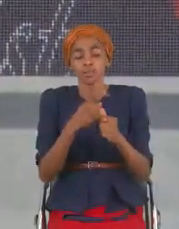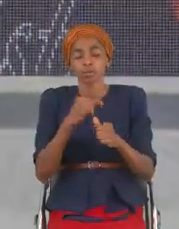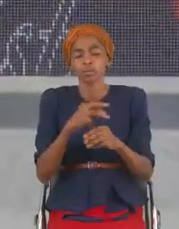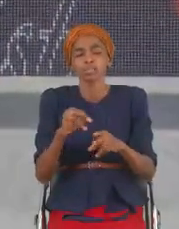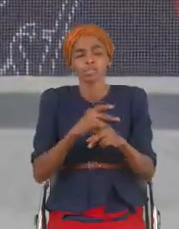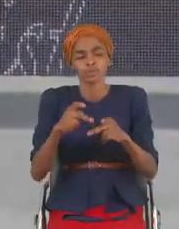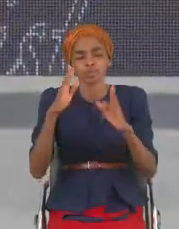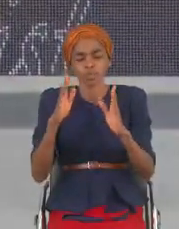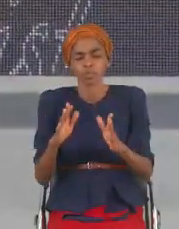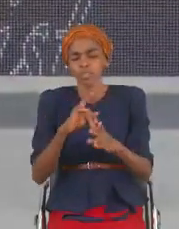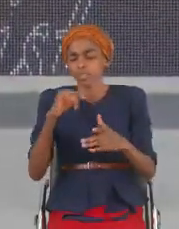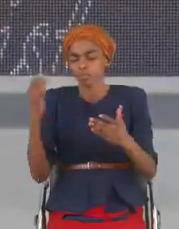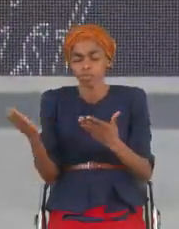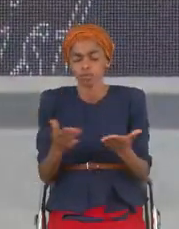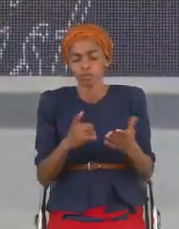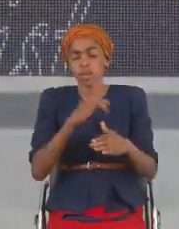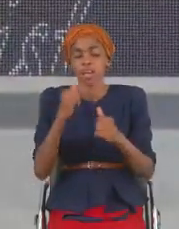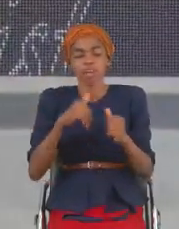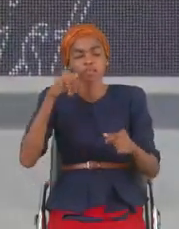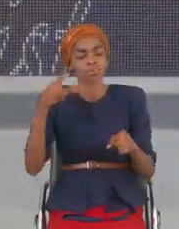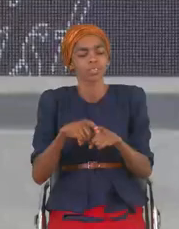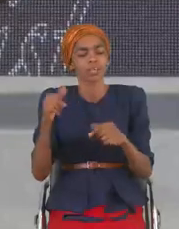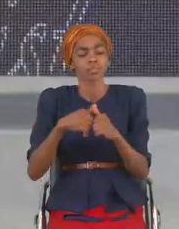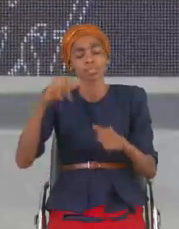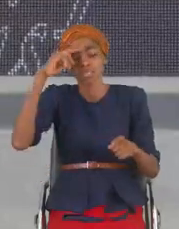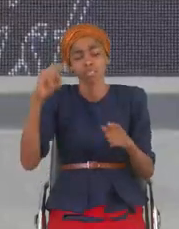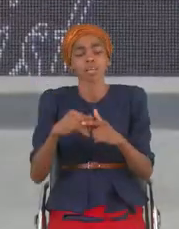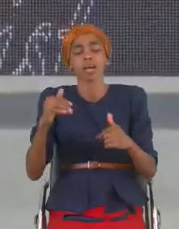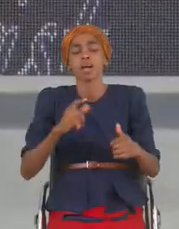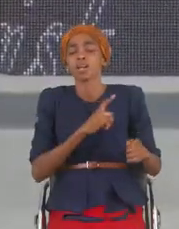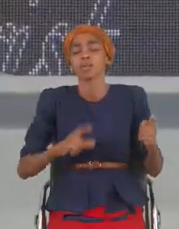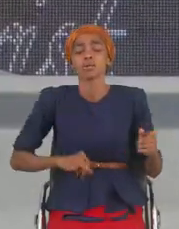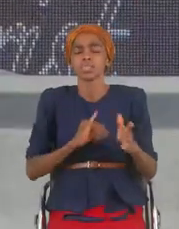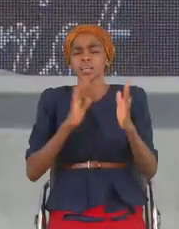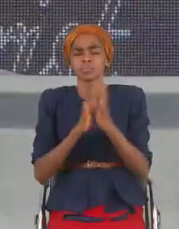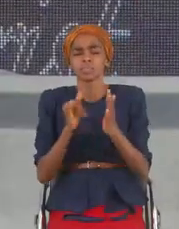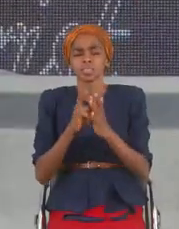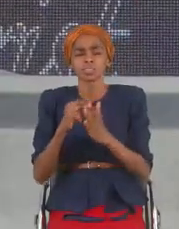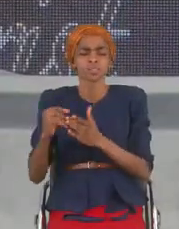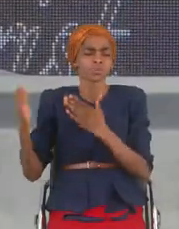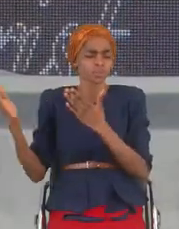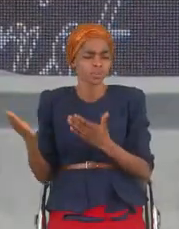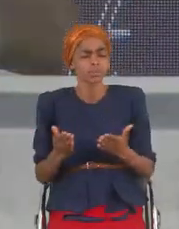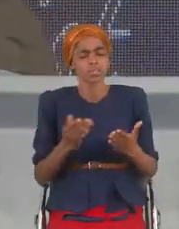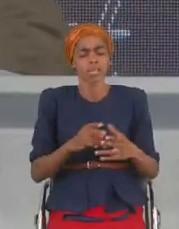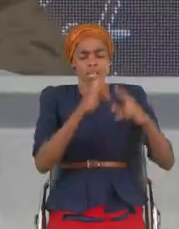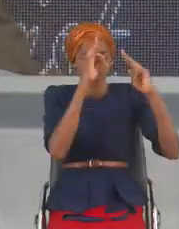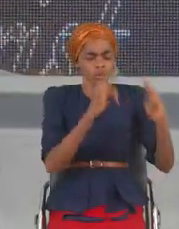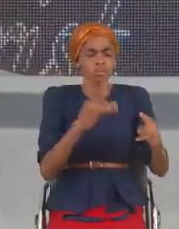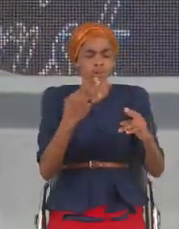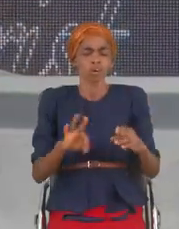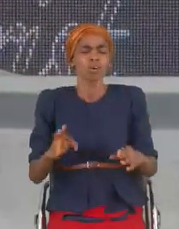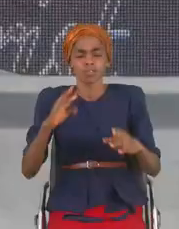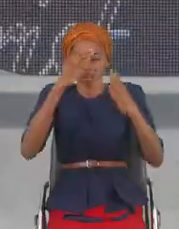I bring every brother, every sister before you. Lord, I pray you bring the honor of heaven upon